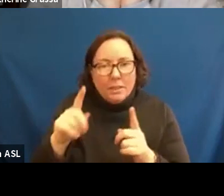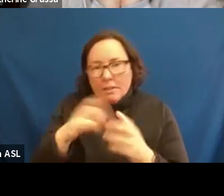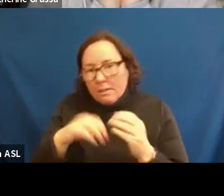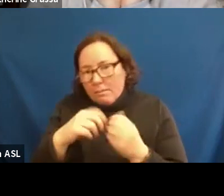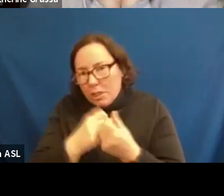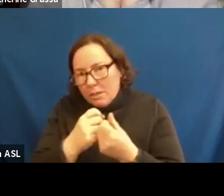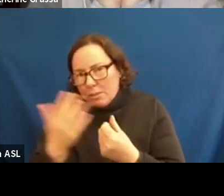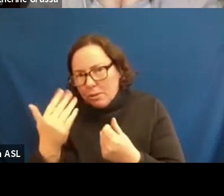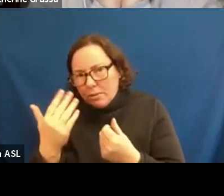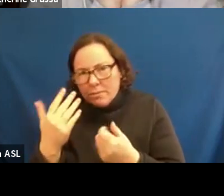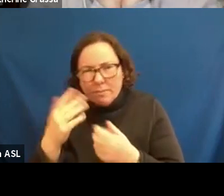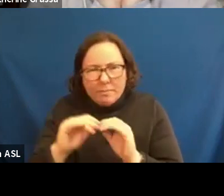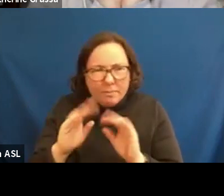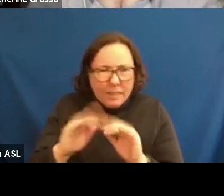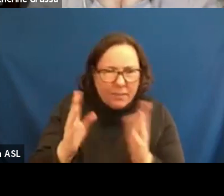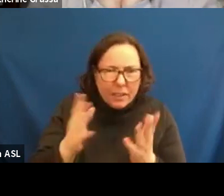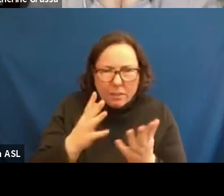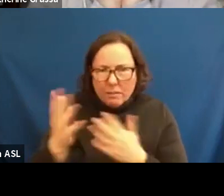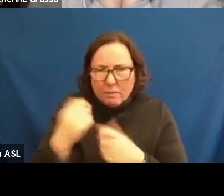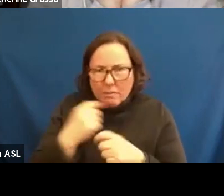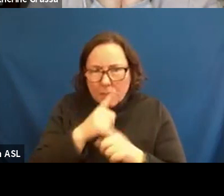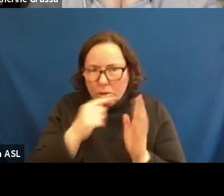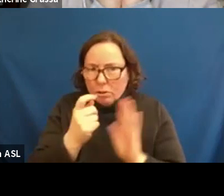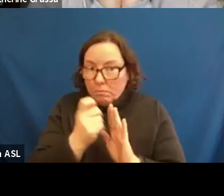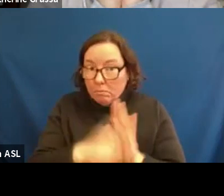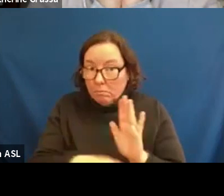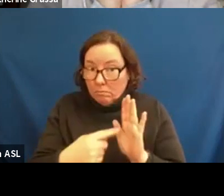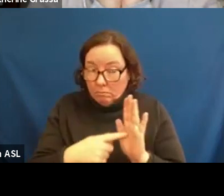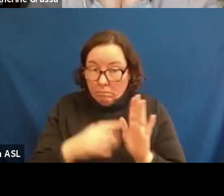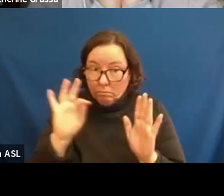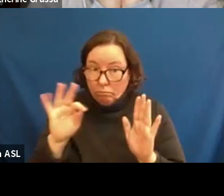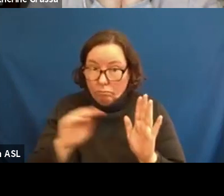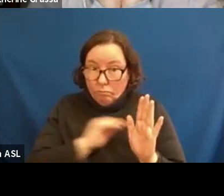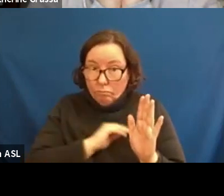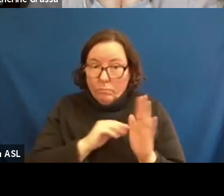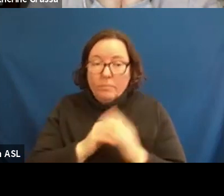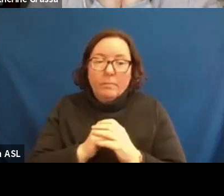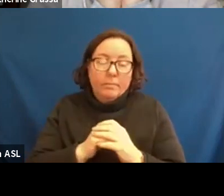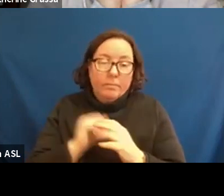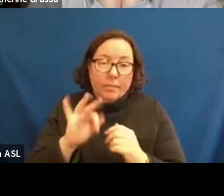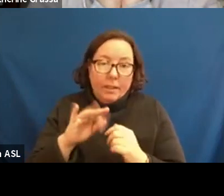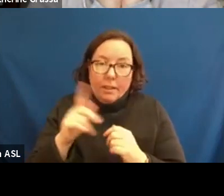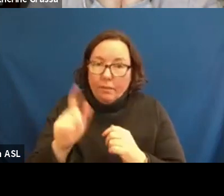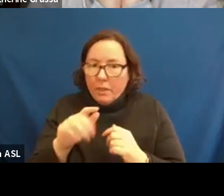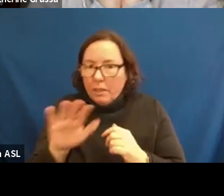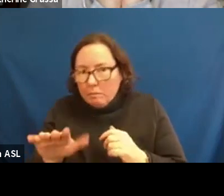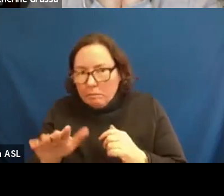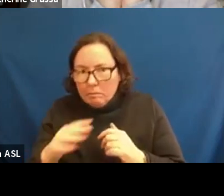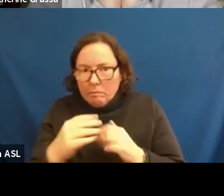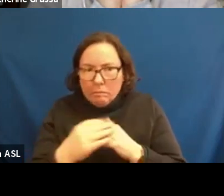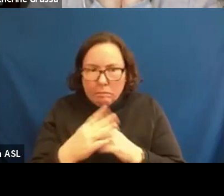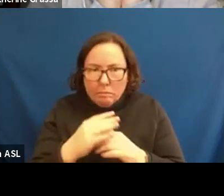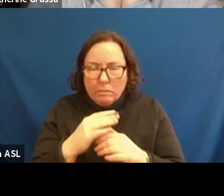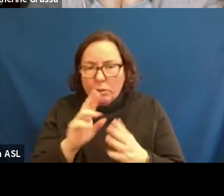to the extent that there are questions that come up and we want to have or need to have a little bit